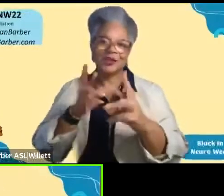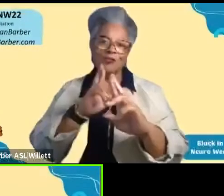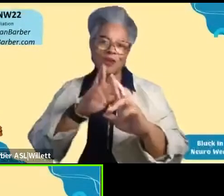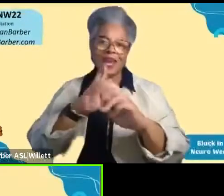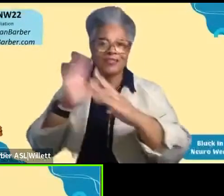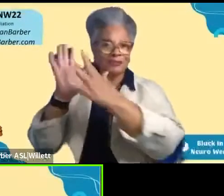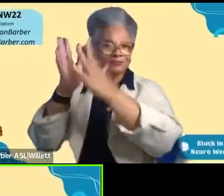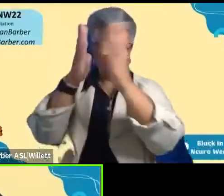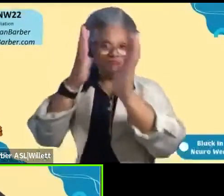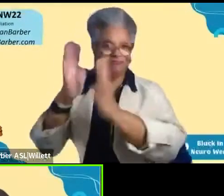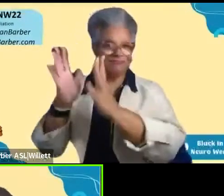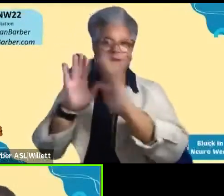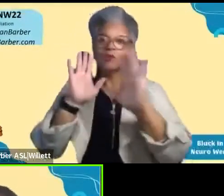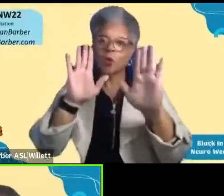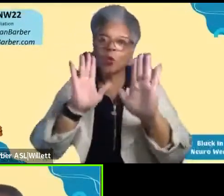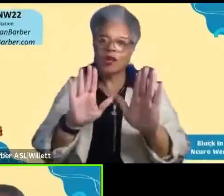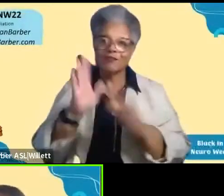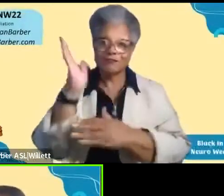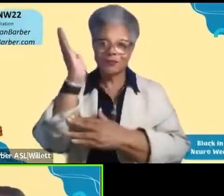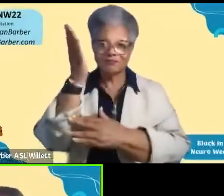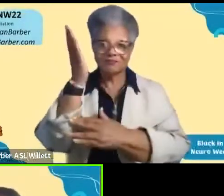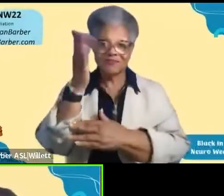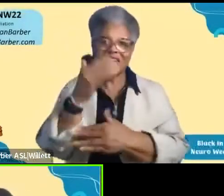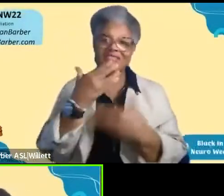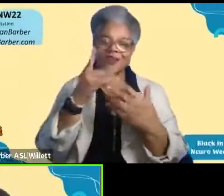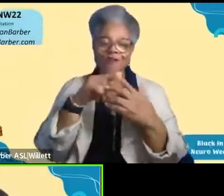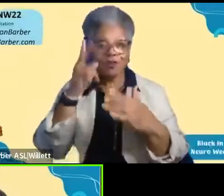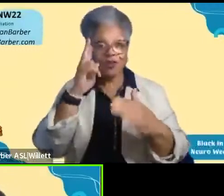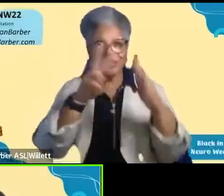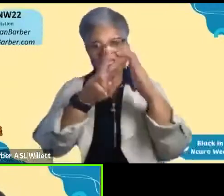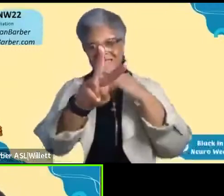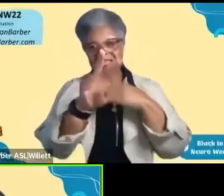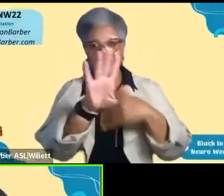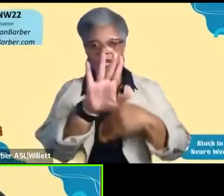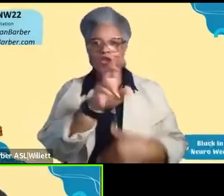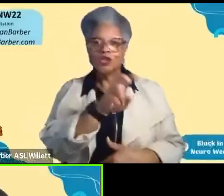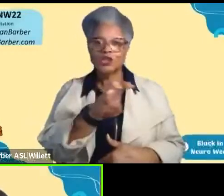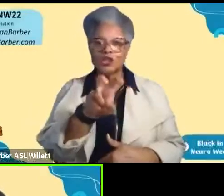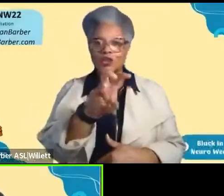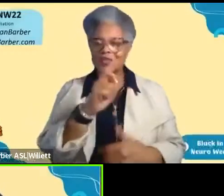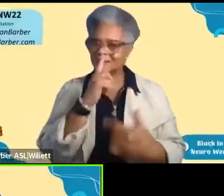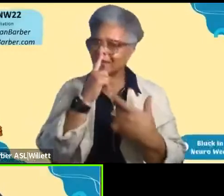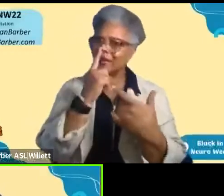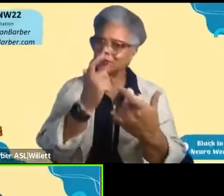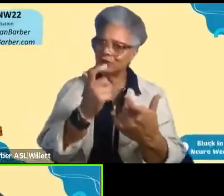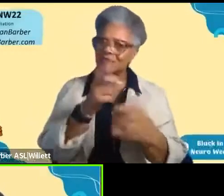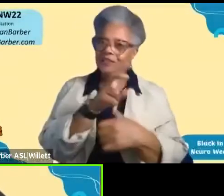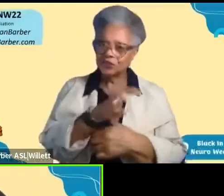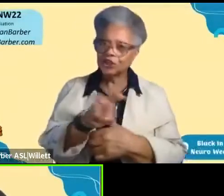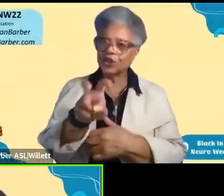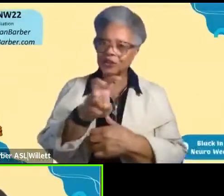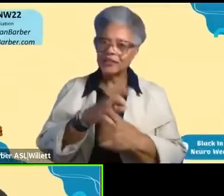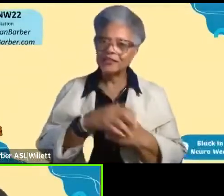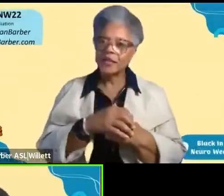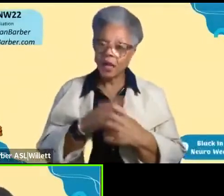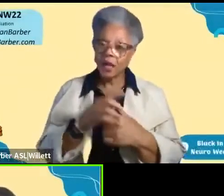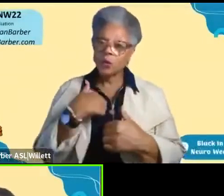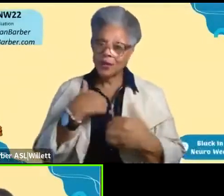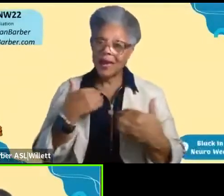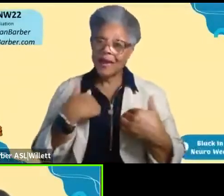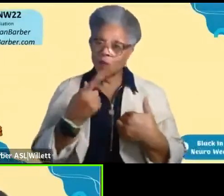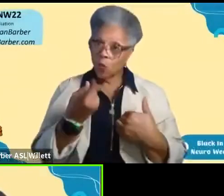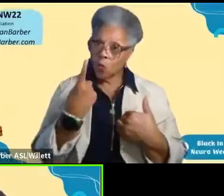was a wonderful talk. And thank you for your insights and your journey, such an interesting journey. We do have